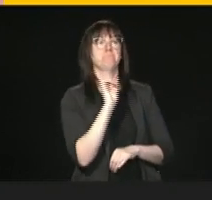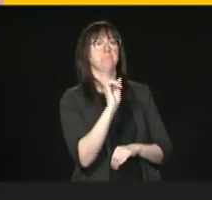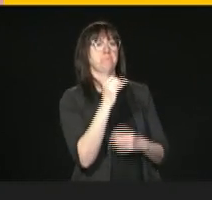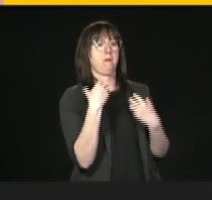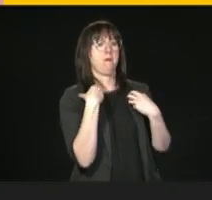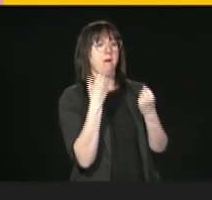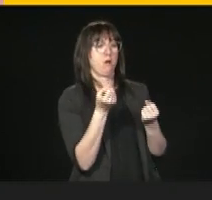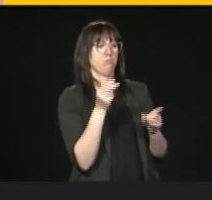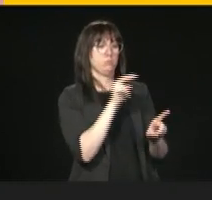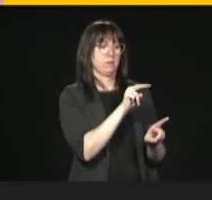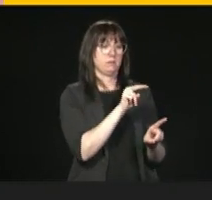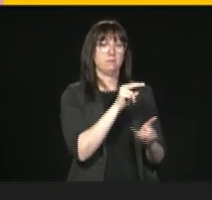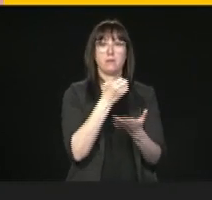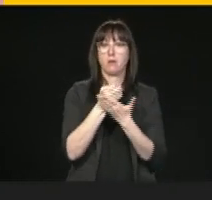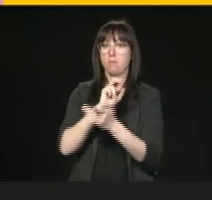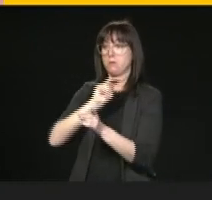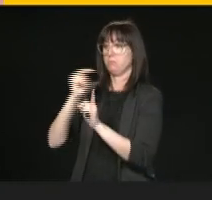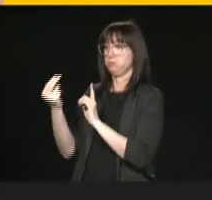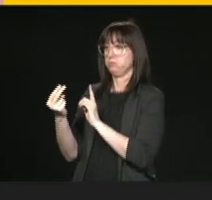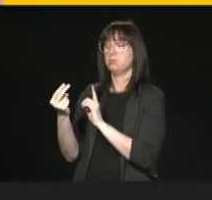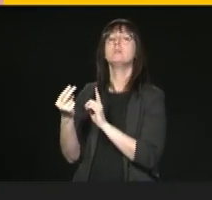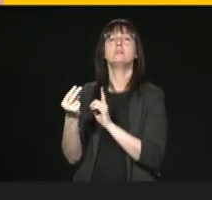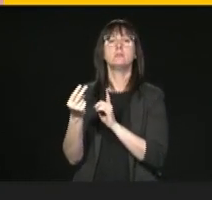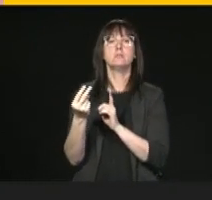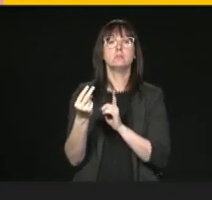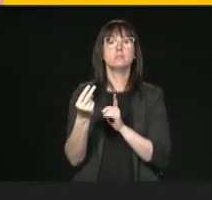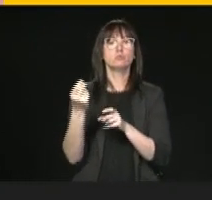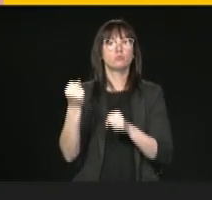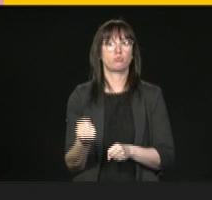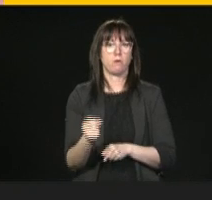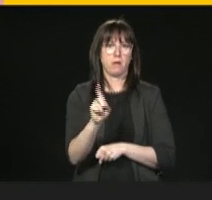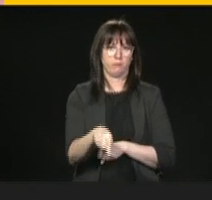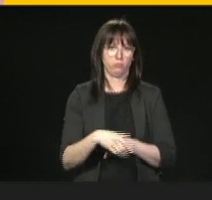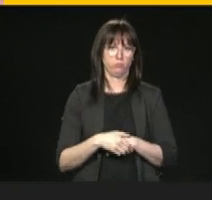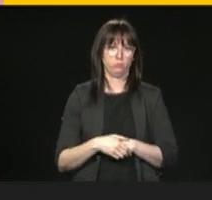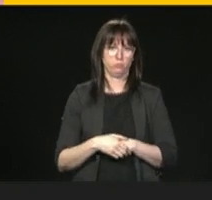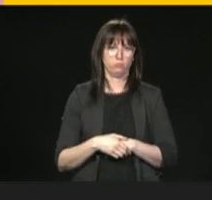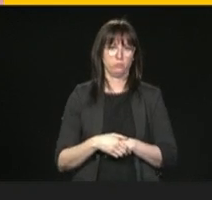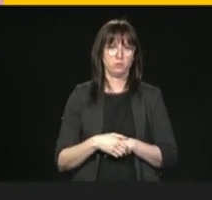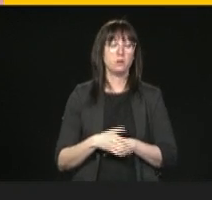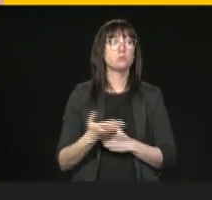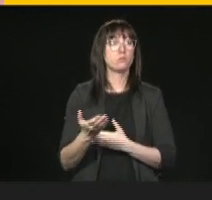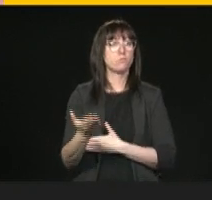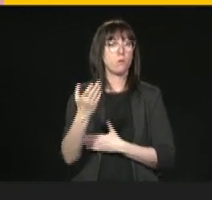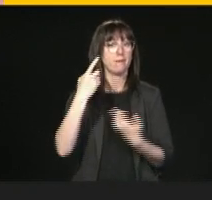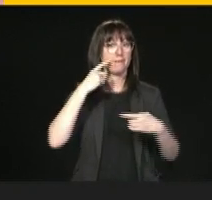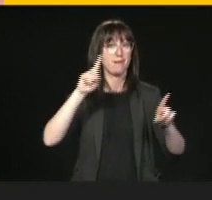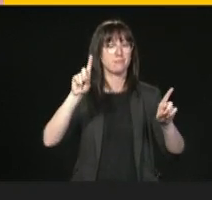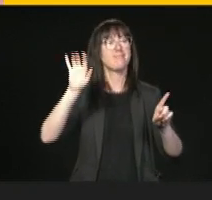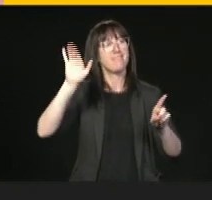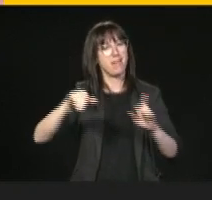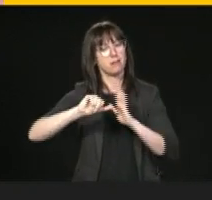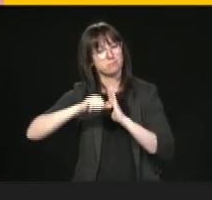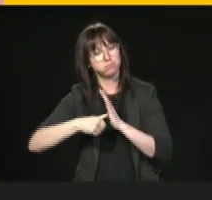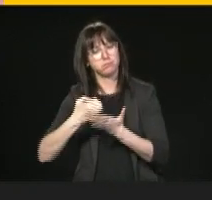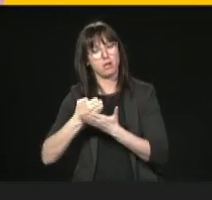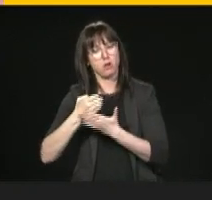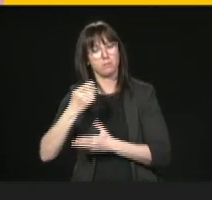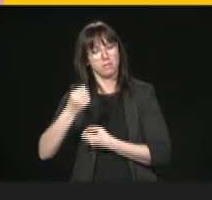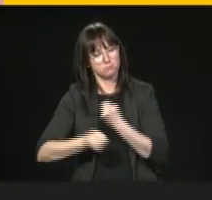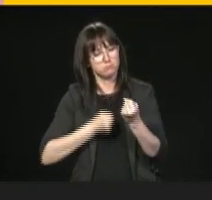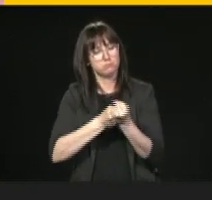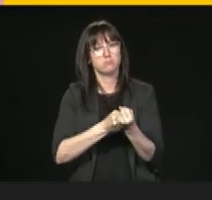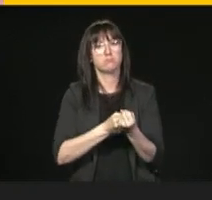there to support them. So tomorrow, this morning's announcement is exactly that. We're going to support you, both the workers and the